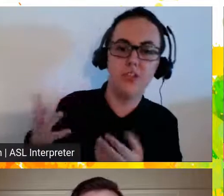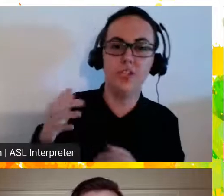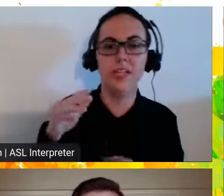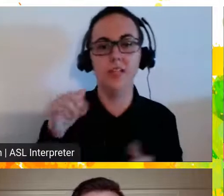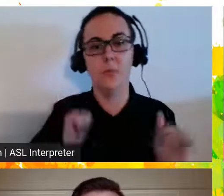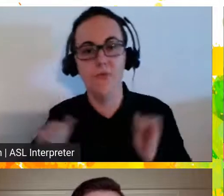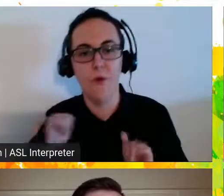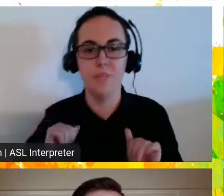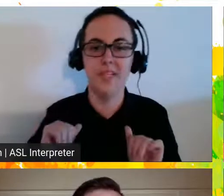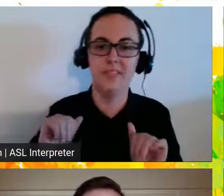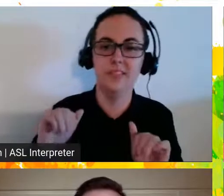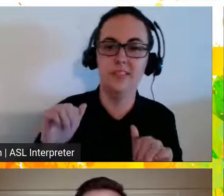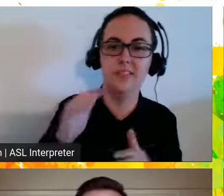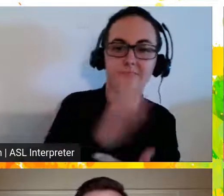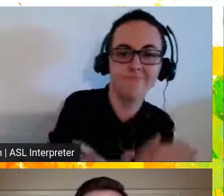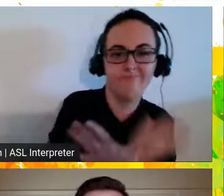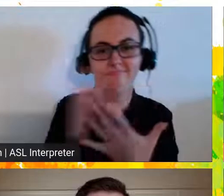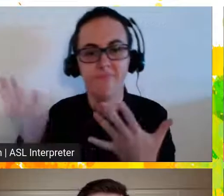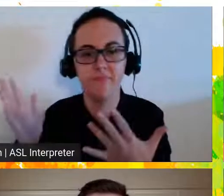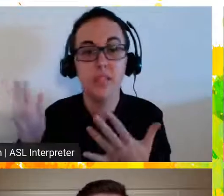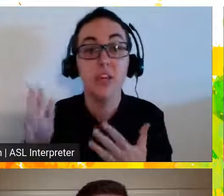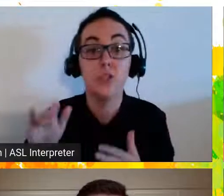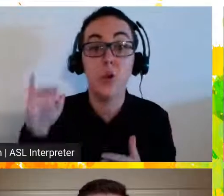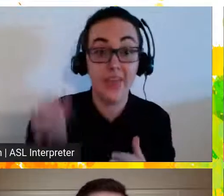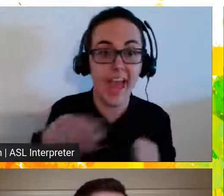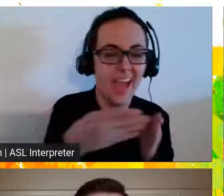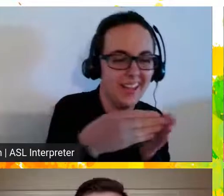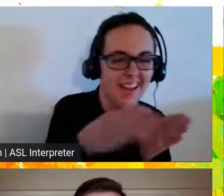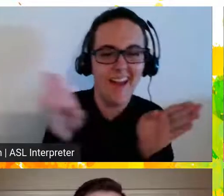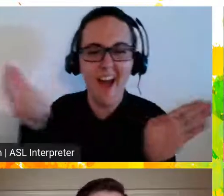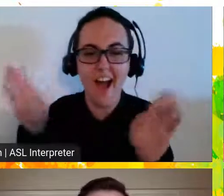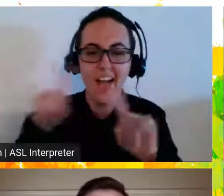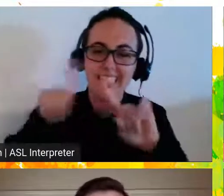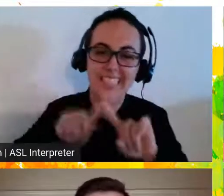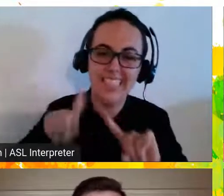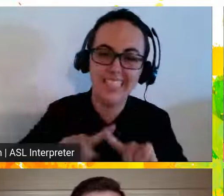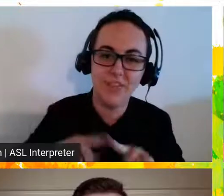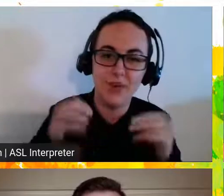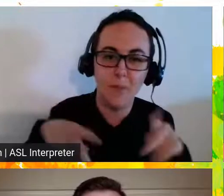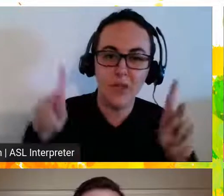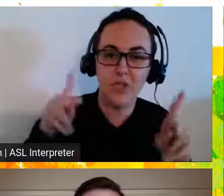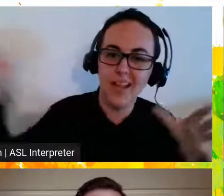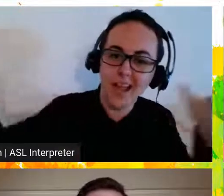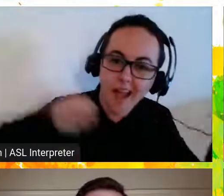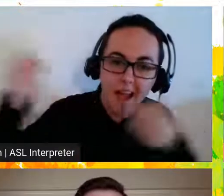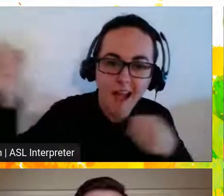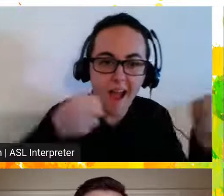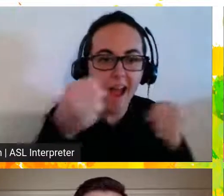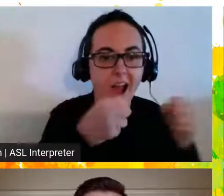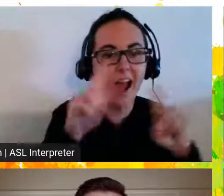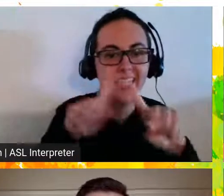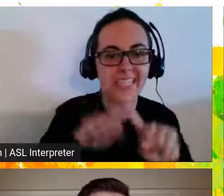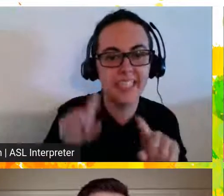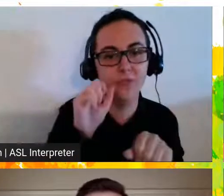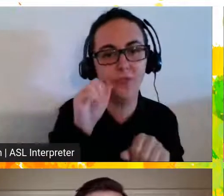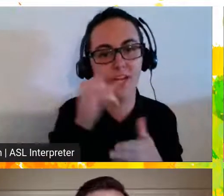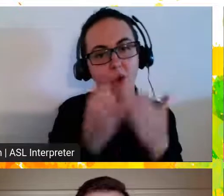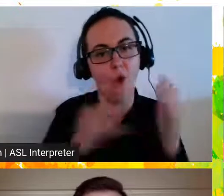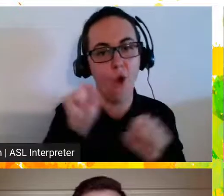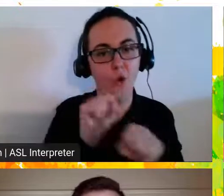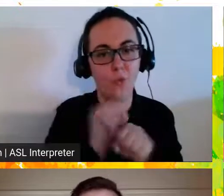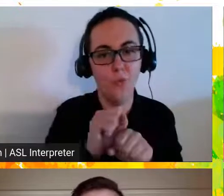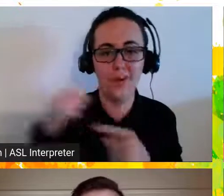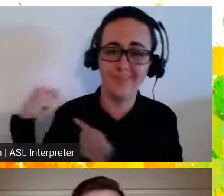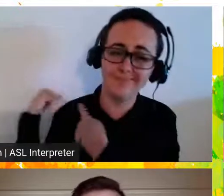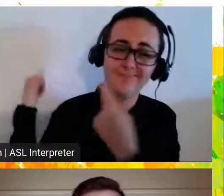really opened up my ability to bring in artworks from all over the world, from throughout time, that really spoke to all kinds